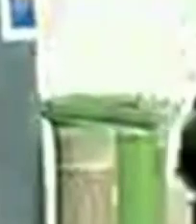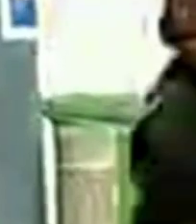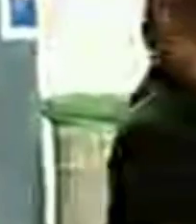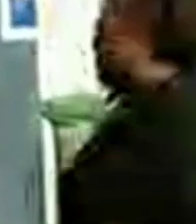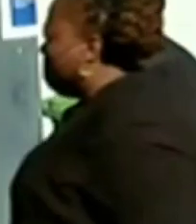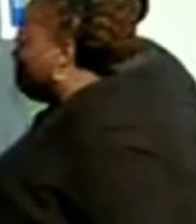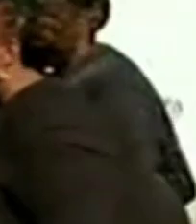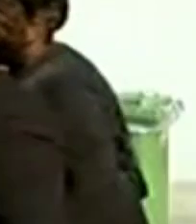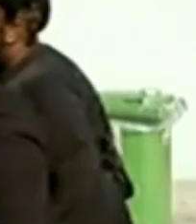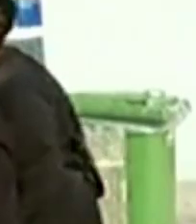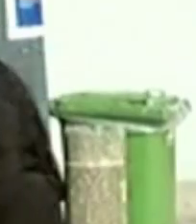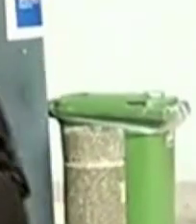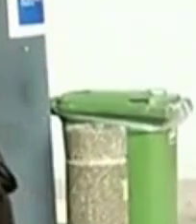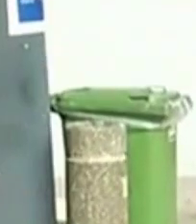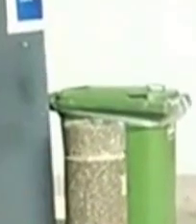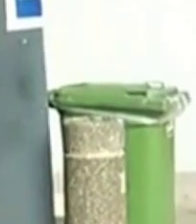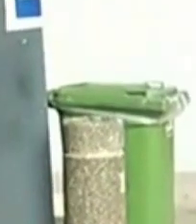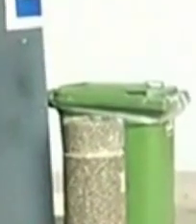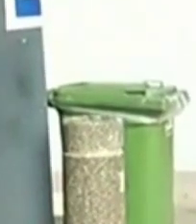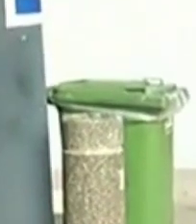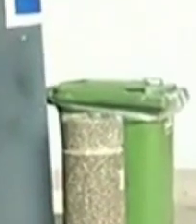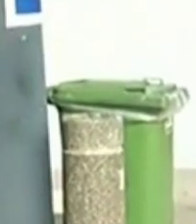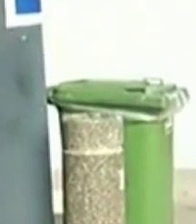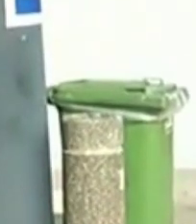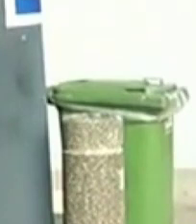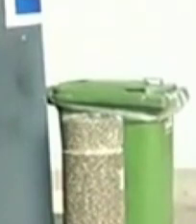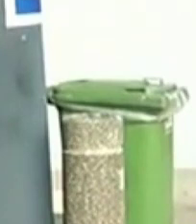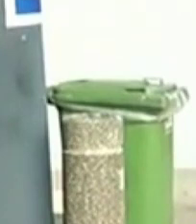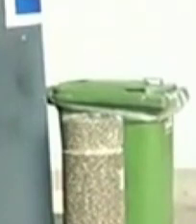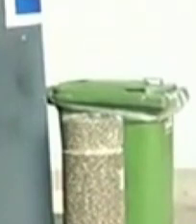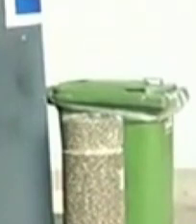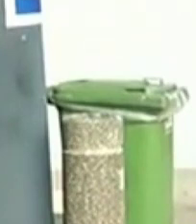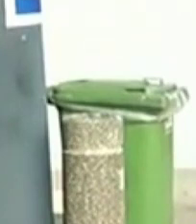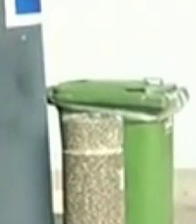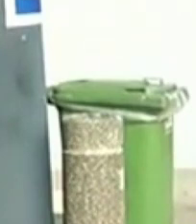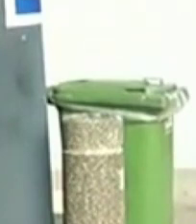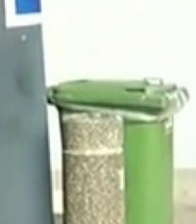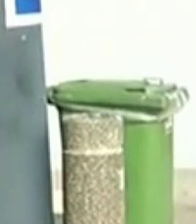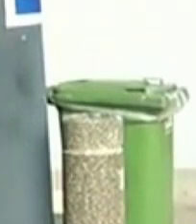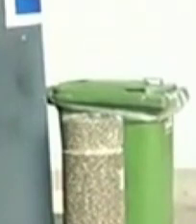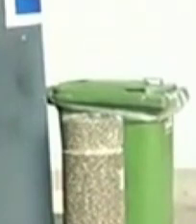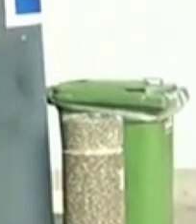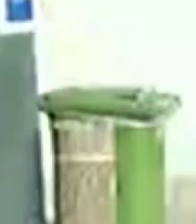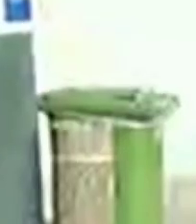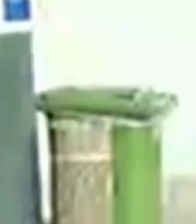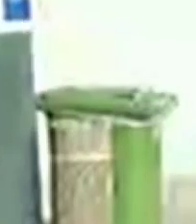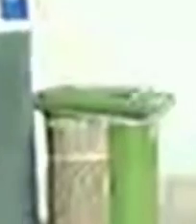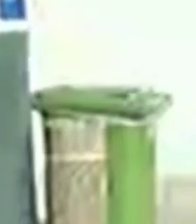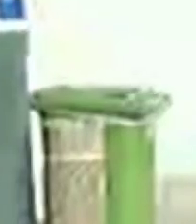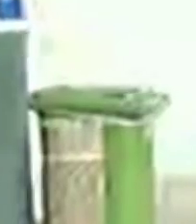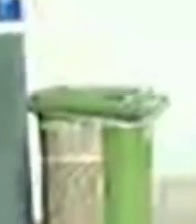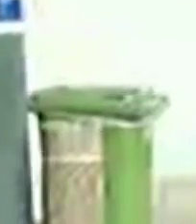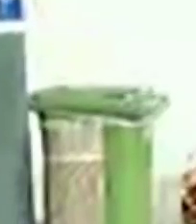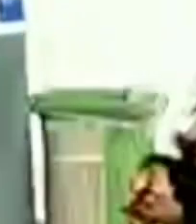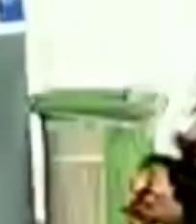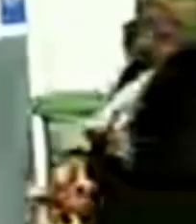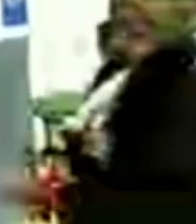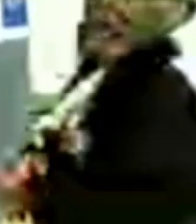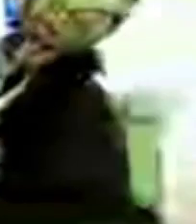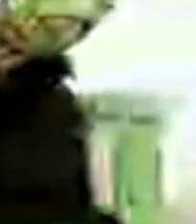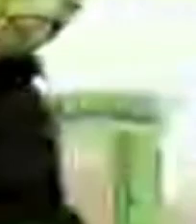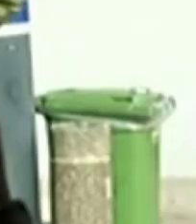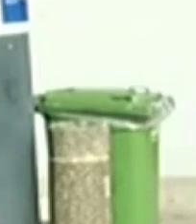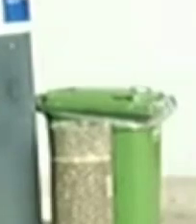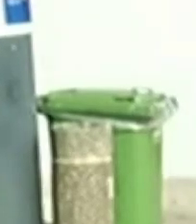this service so that they begin to organize the funerals. Some of them, what is more painful, they don't even